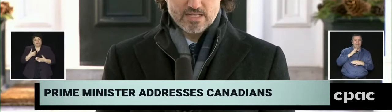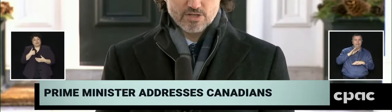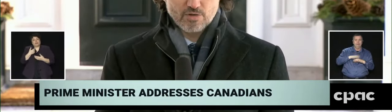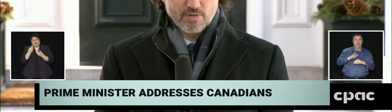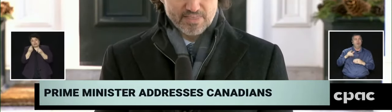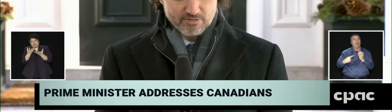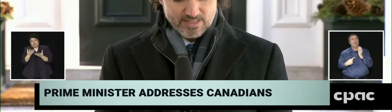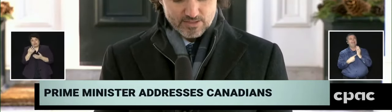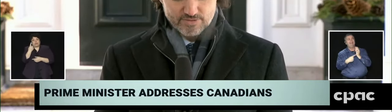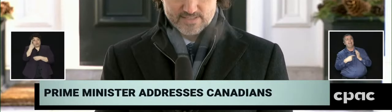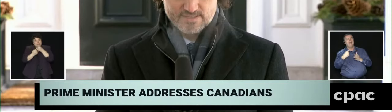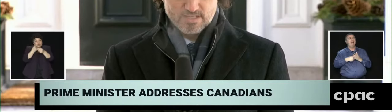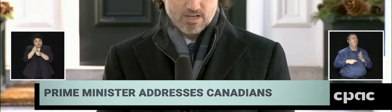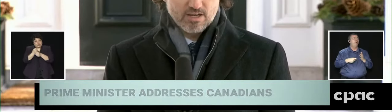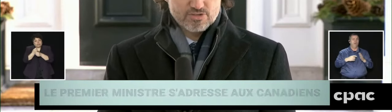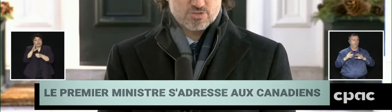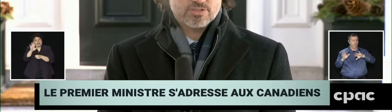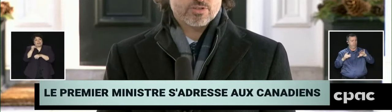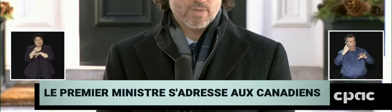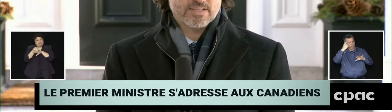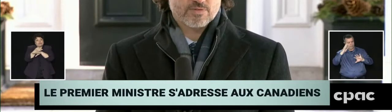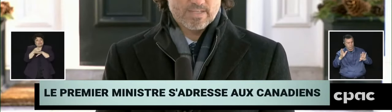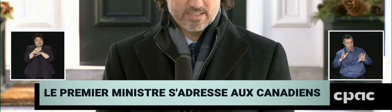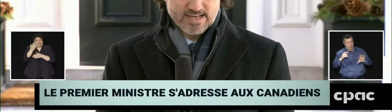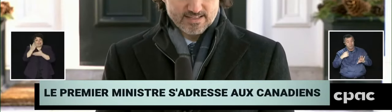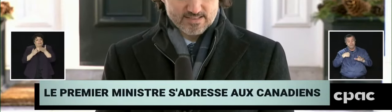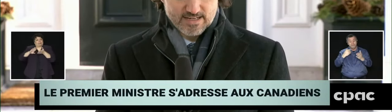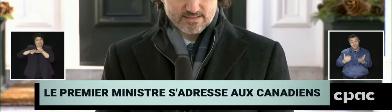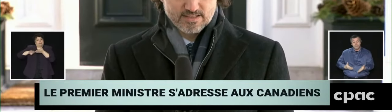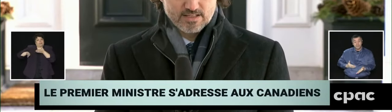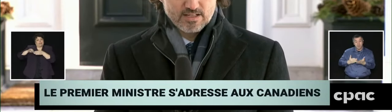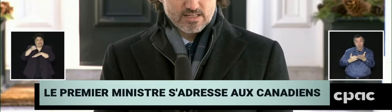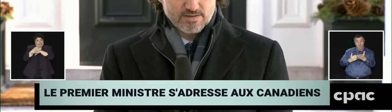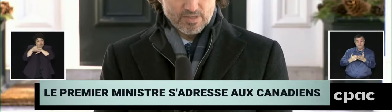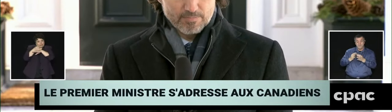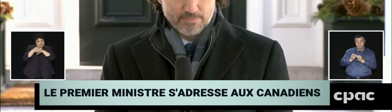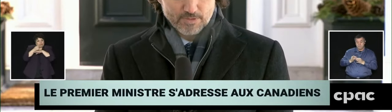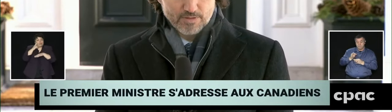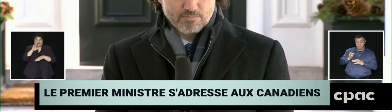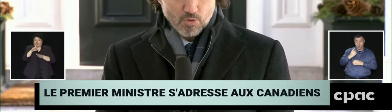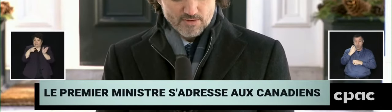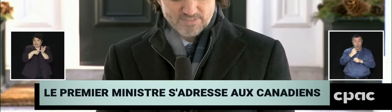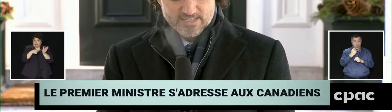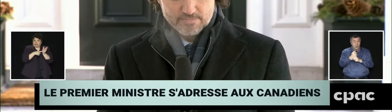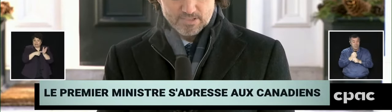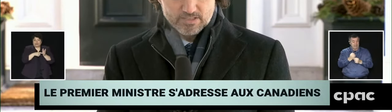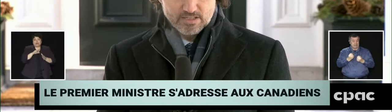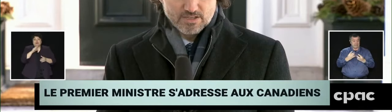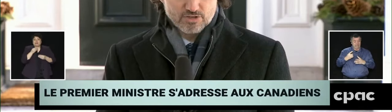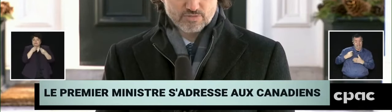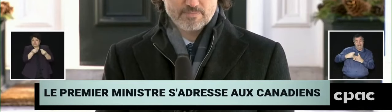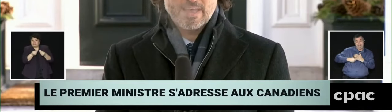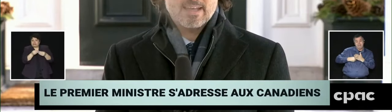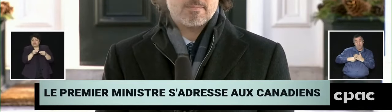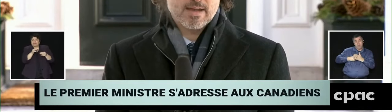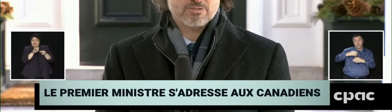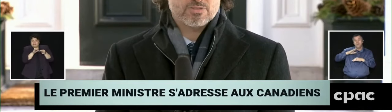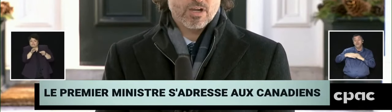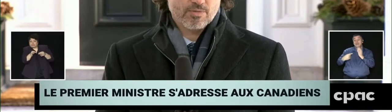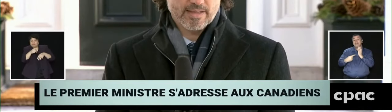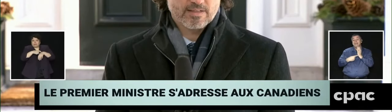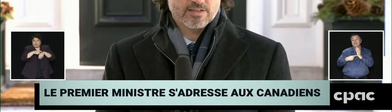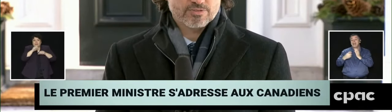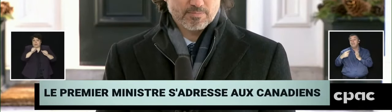1 year without interest on certain 2020 tax debt, giving people more flexibility to repay